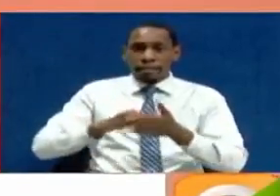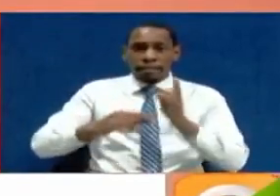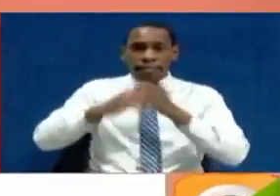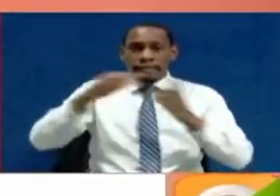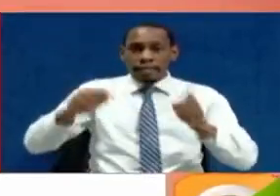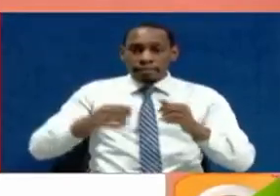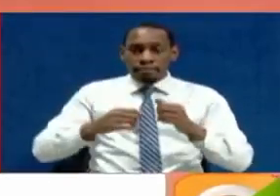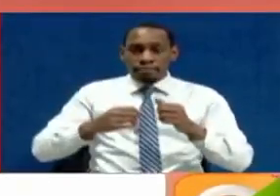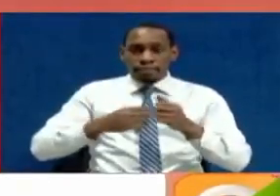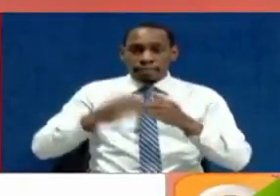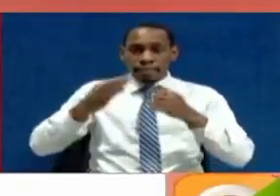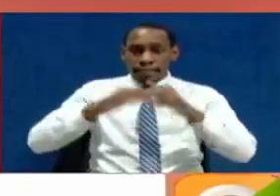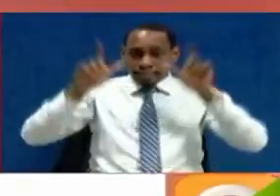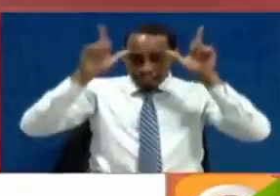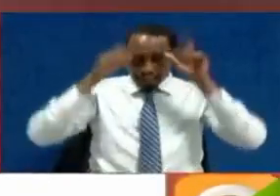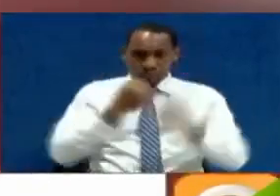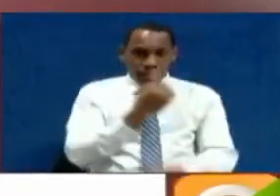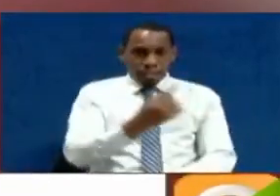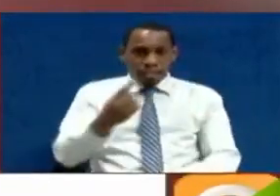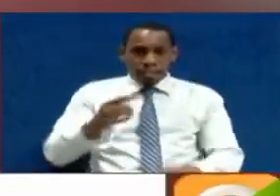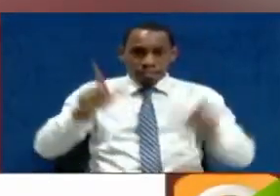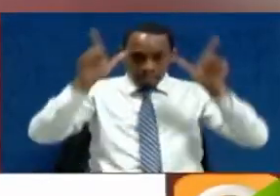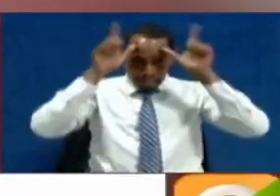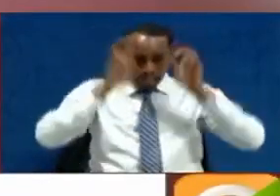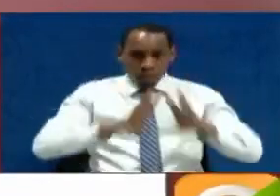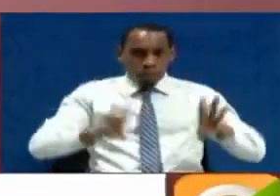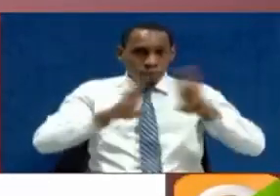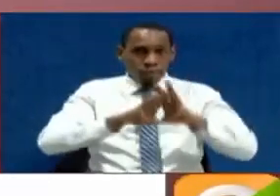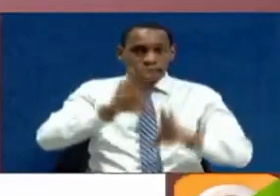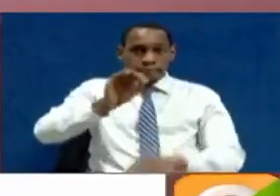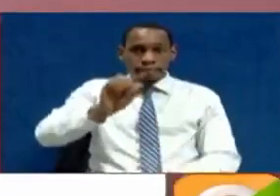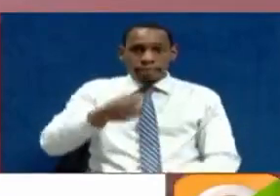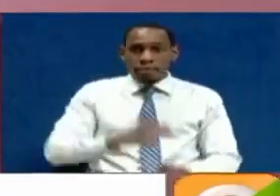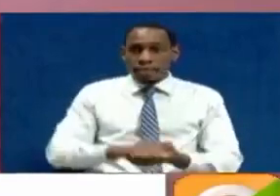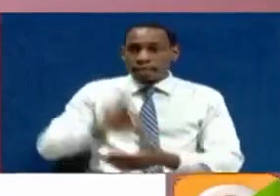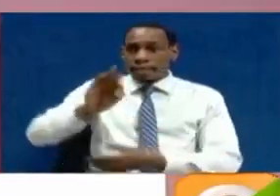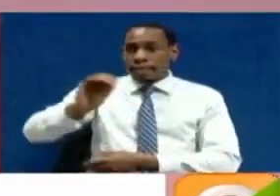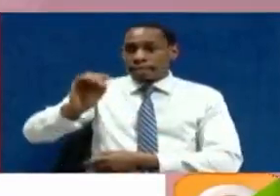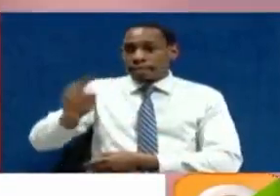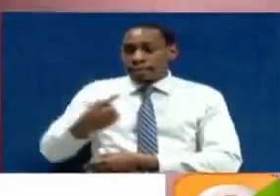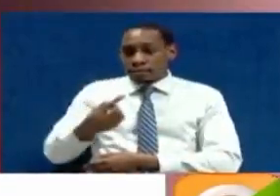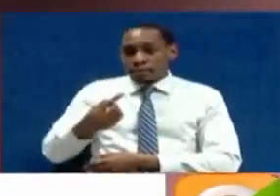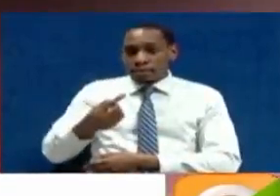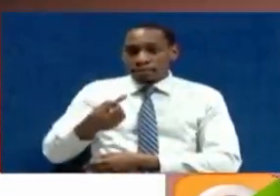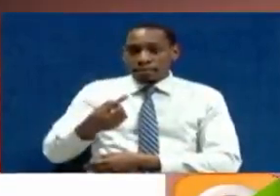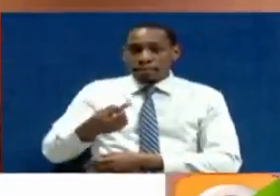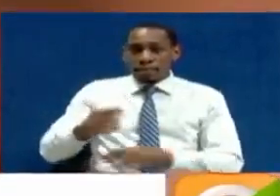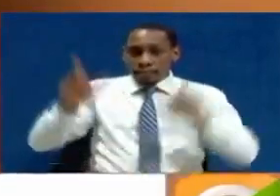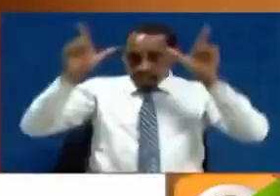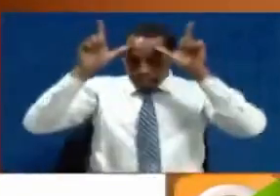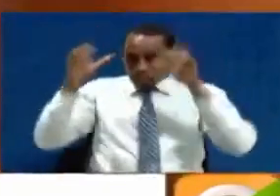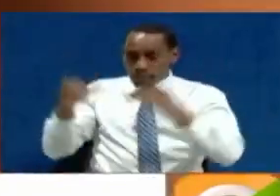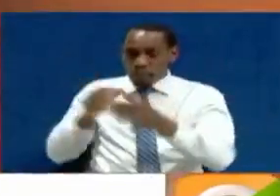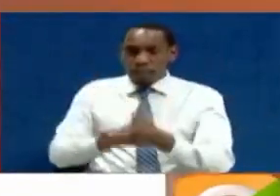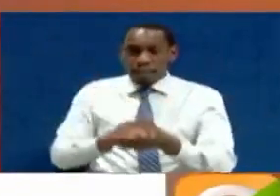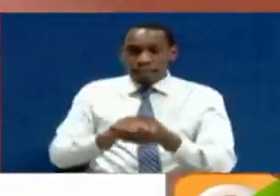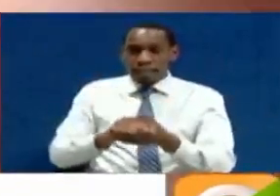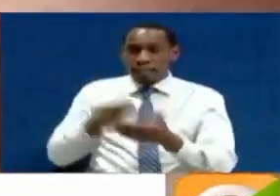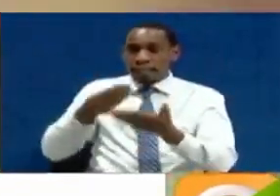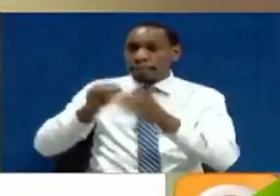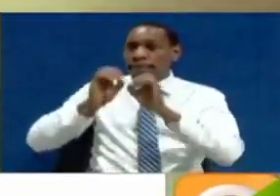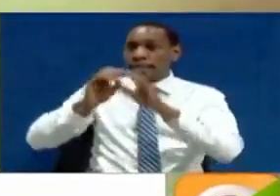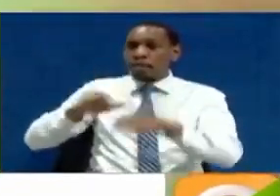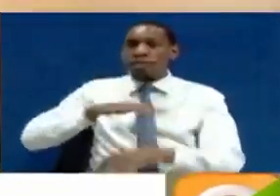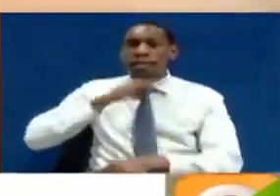the 18 cows. With each cow worth around 50,000 shillings and 30,000 shillings for the calves, the financial damage from